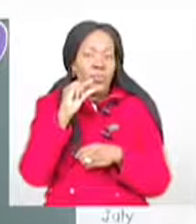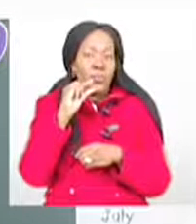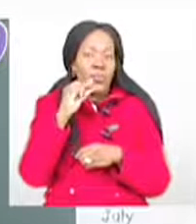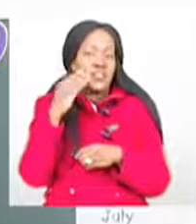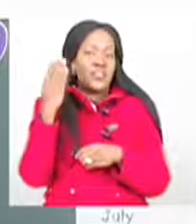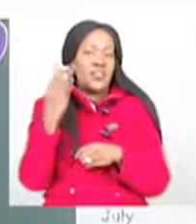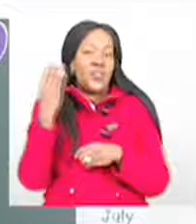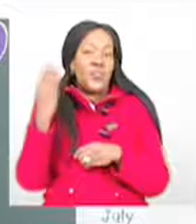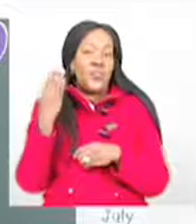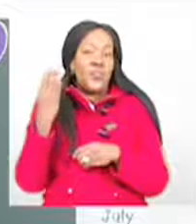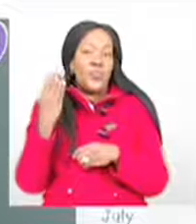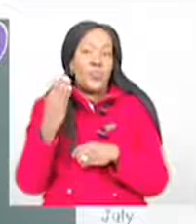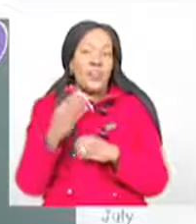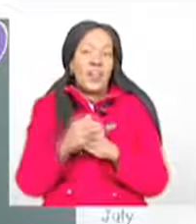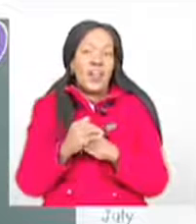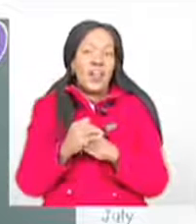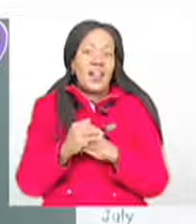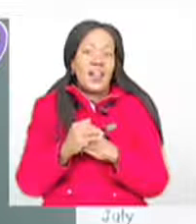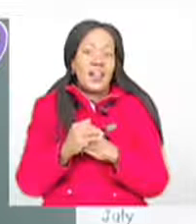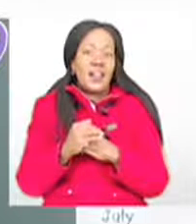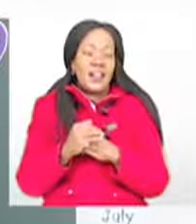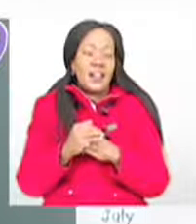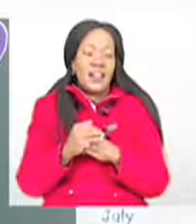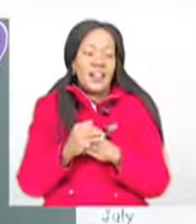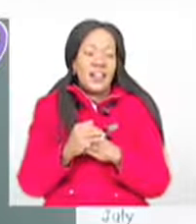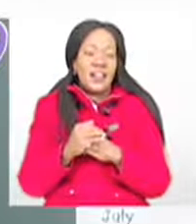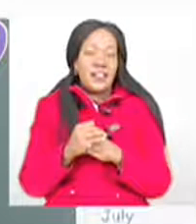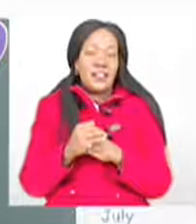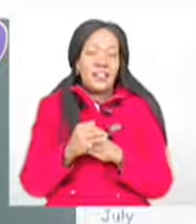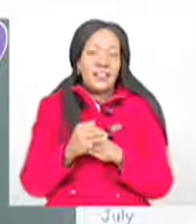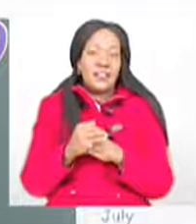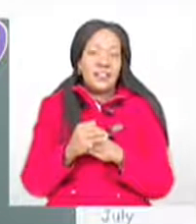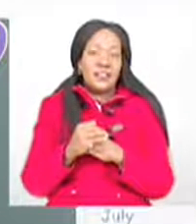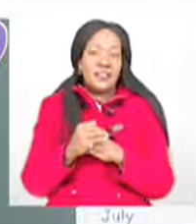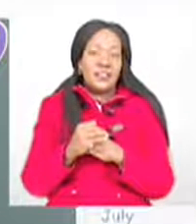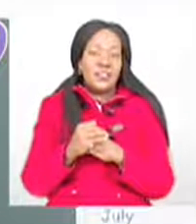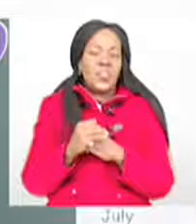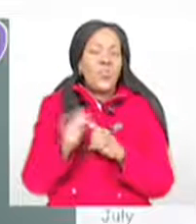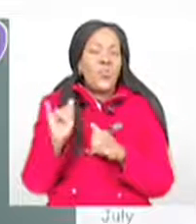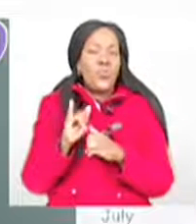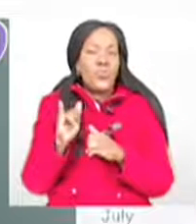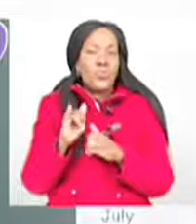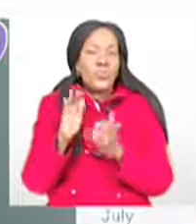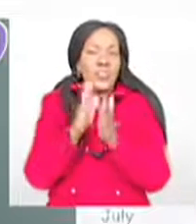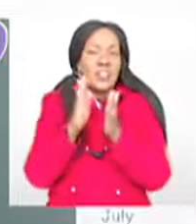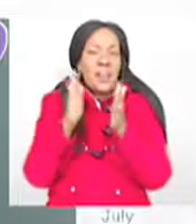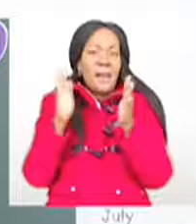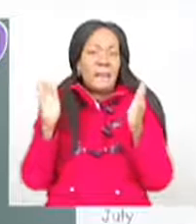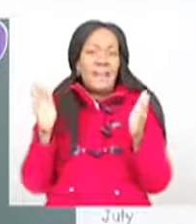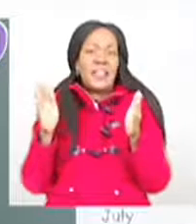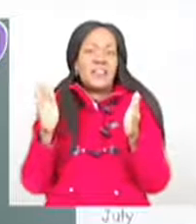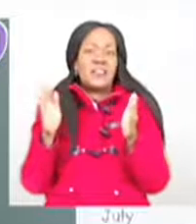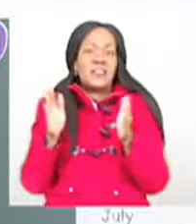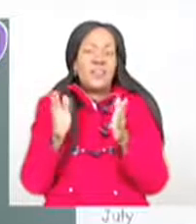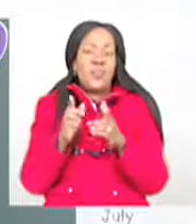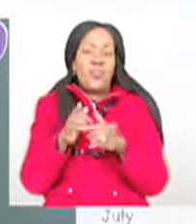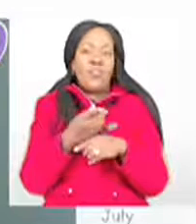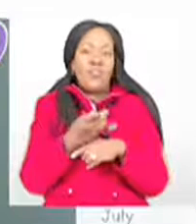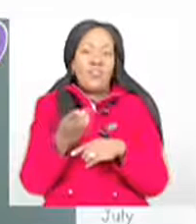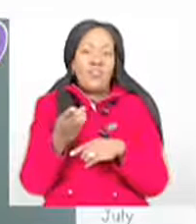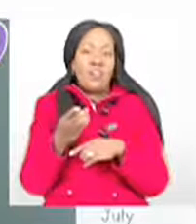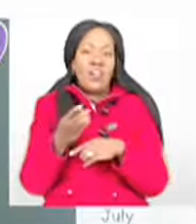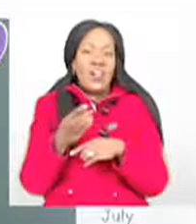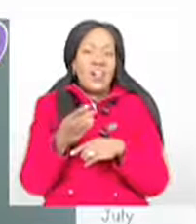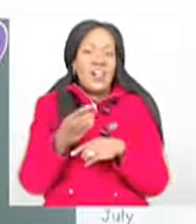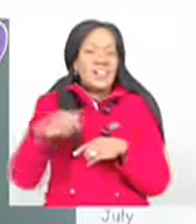blue one. Now let's see which one is the biggest of them all. Is it